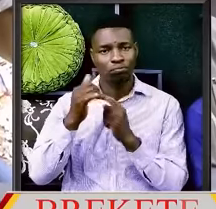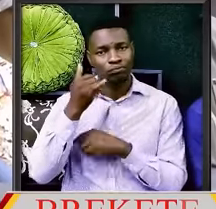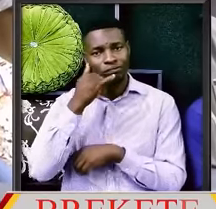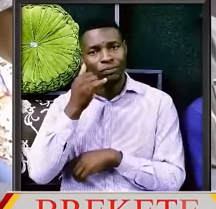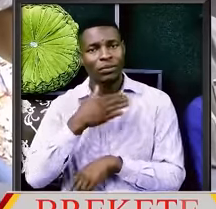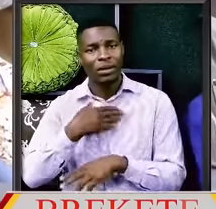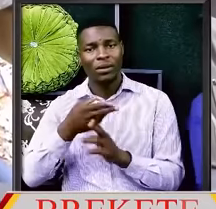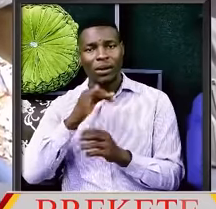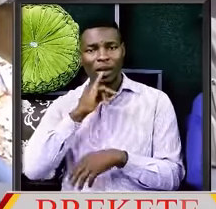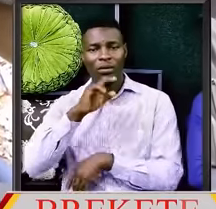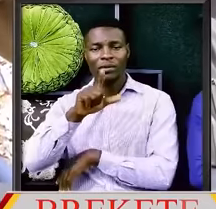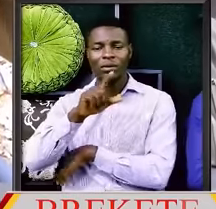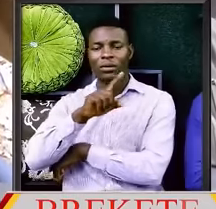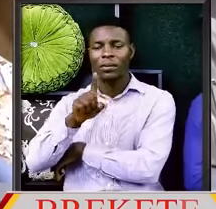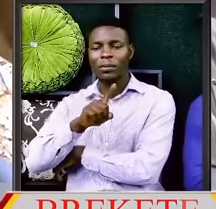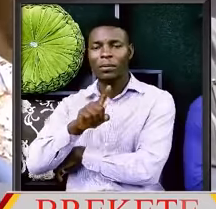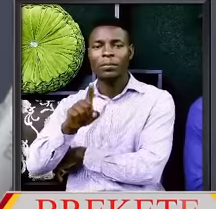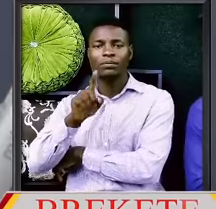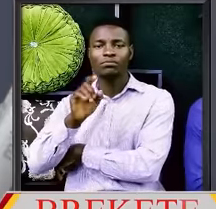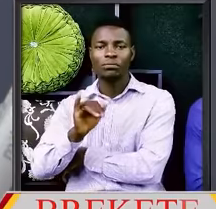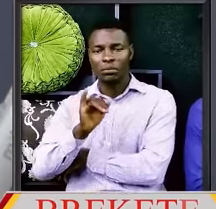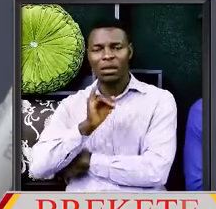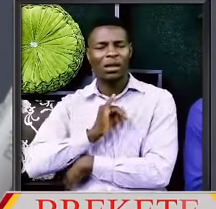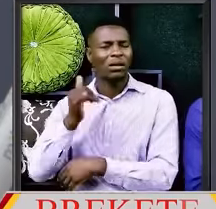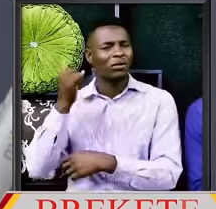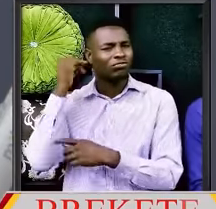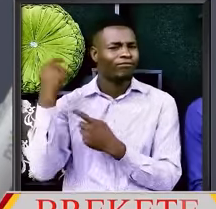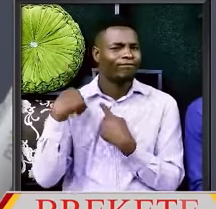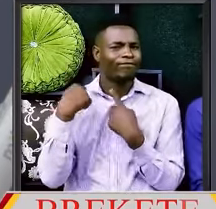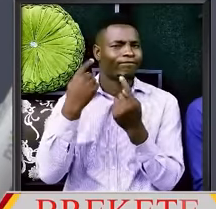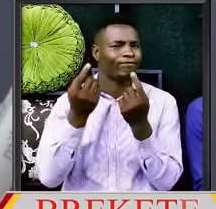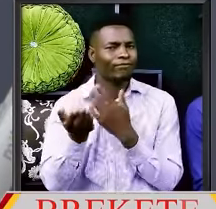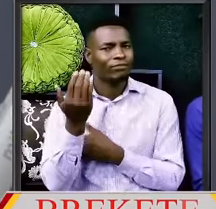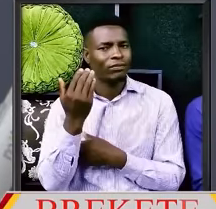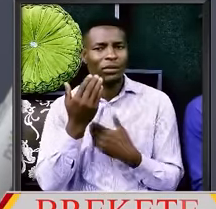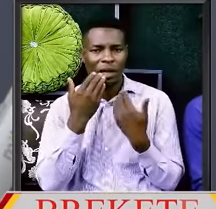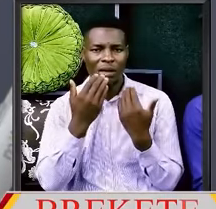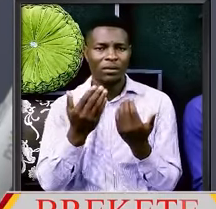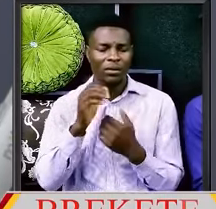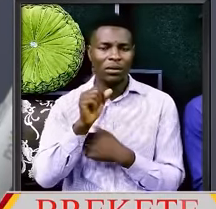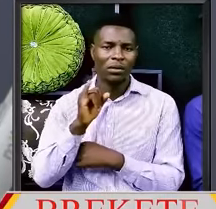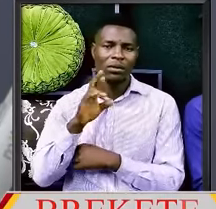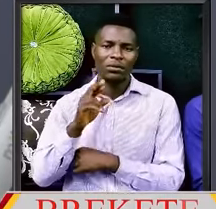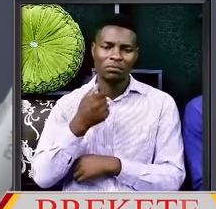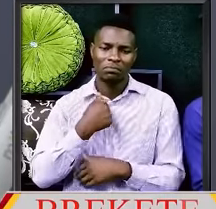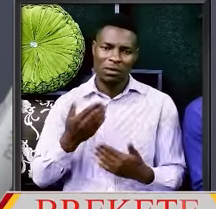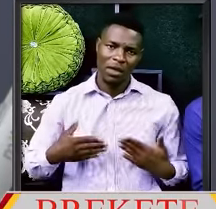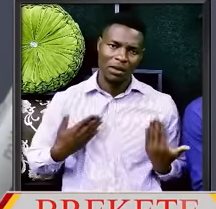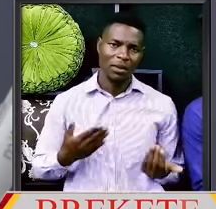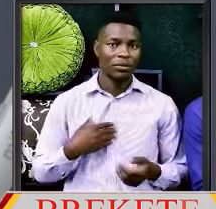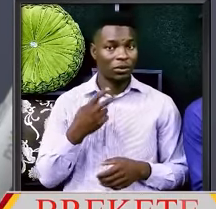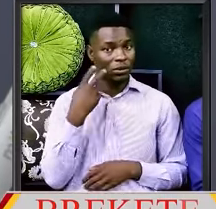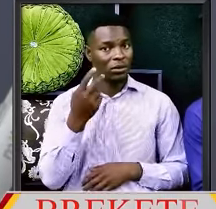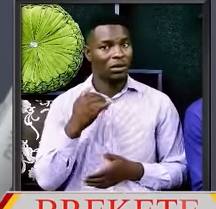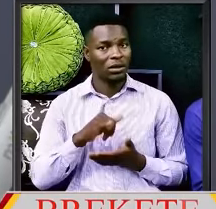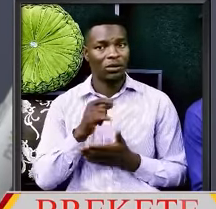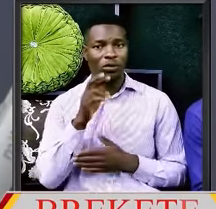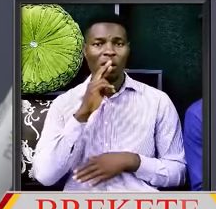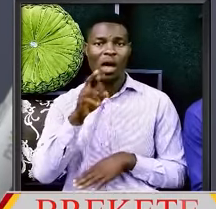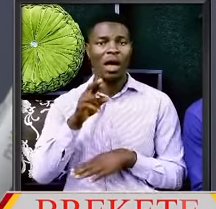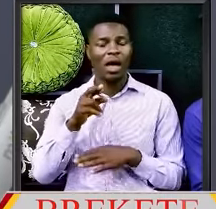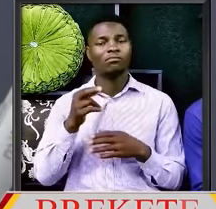busy. I know they called since morning. Sorry, ma. Thank you, sir. I'm so happy this morning to see that you are on top of this